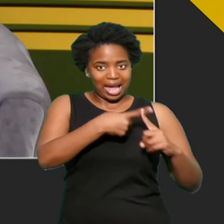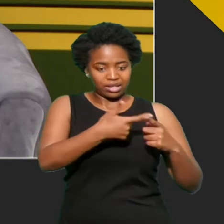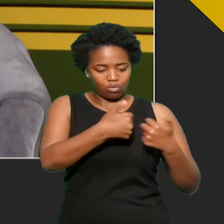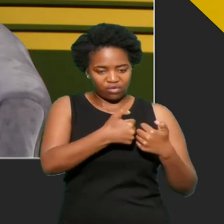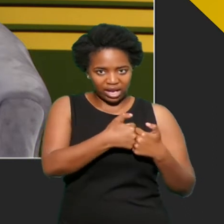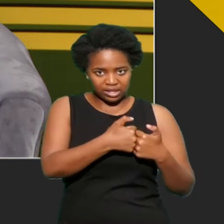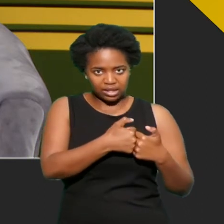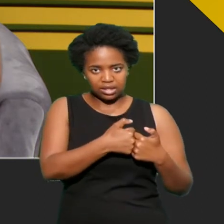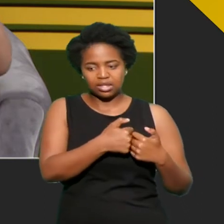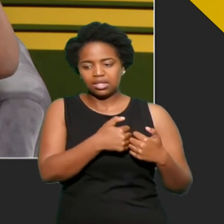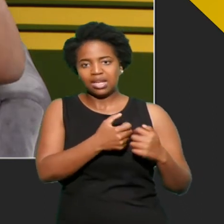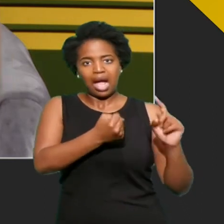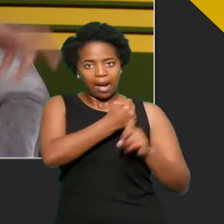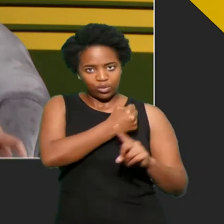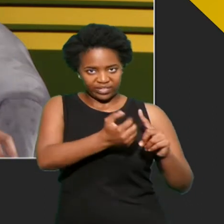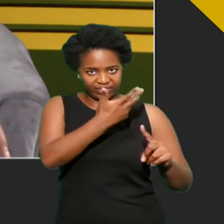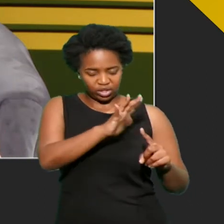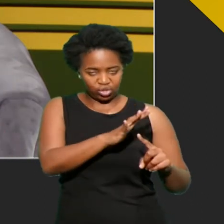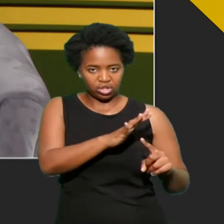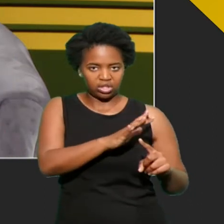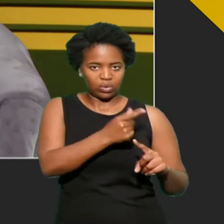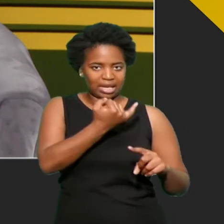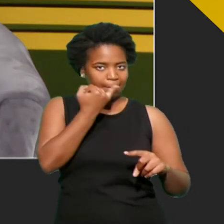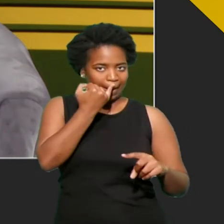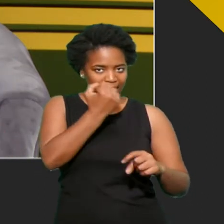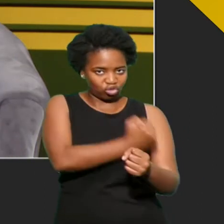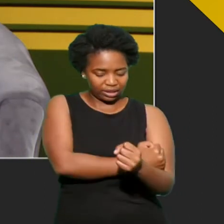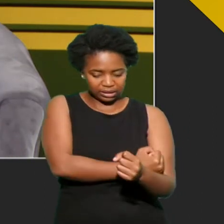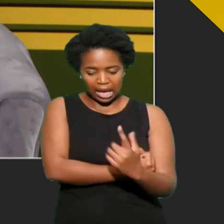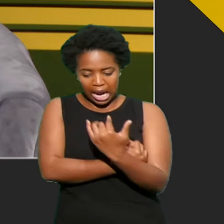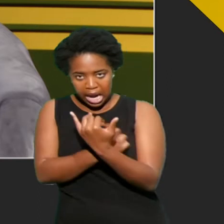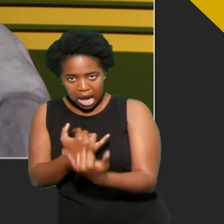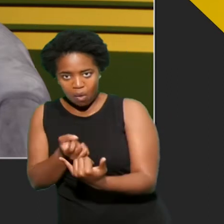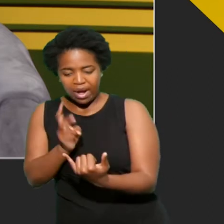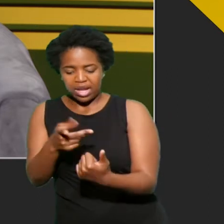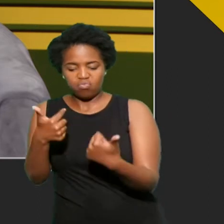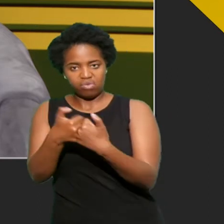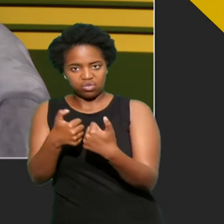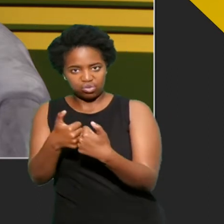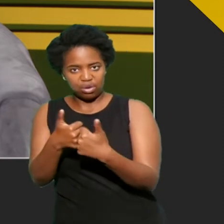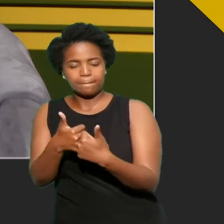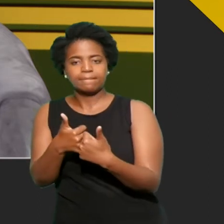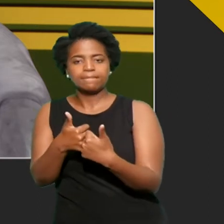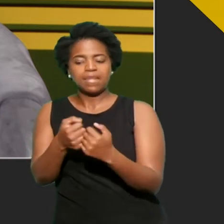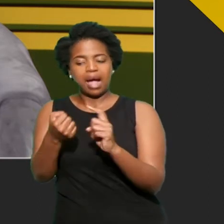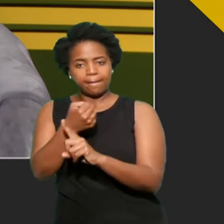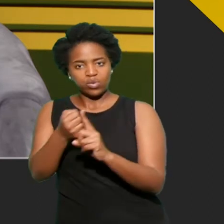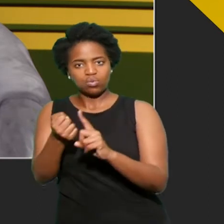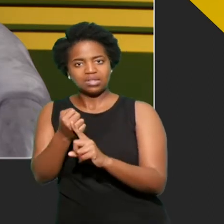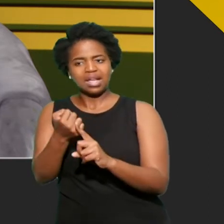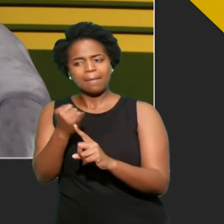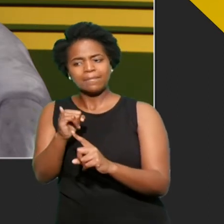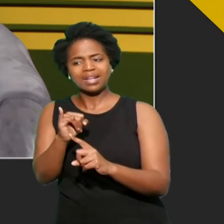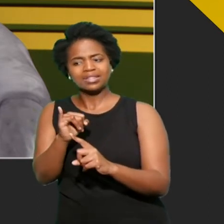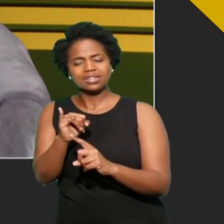a little bit better than when the previous relationship. But what I'd like to understand, what keeps her there?